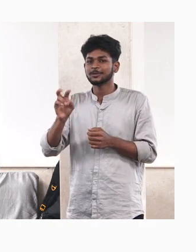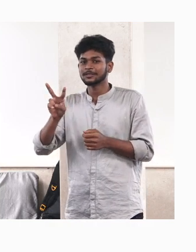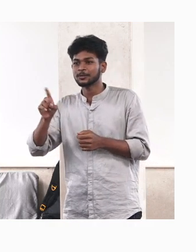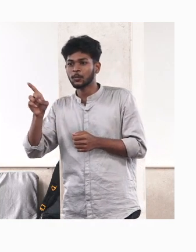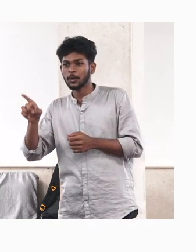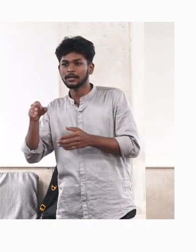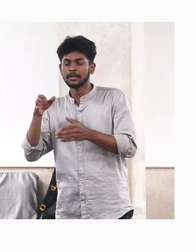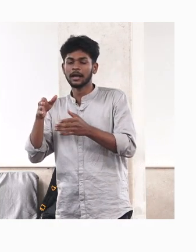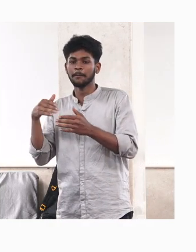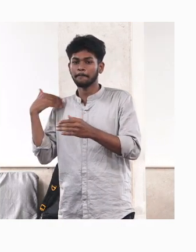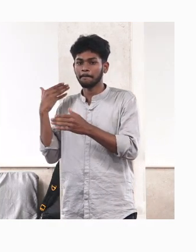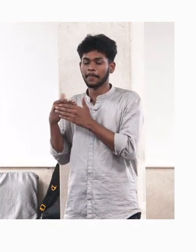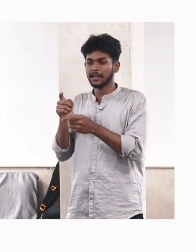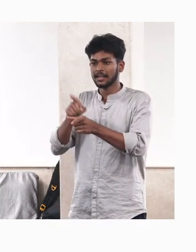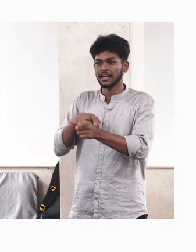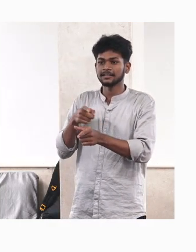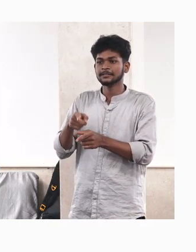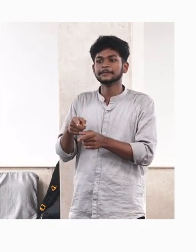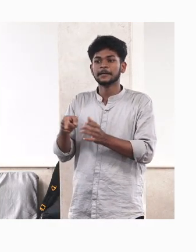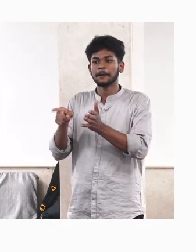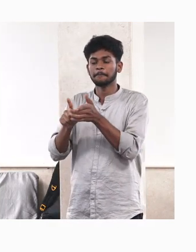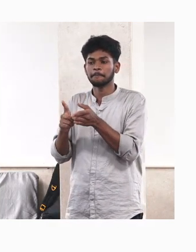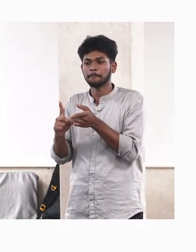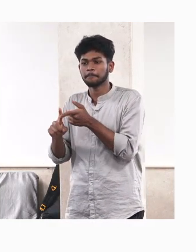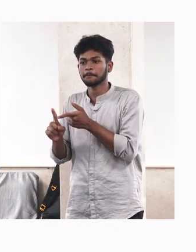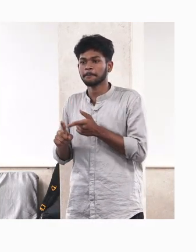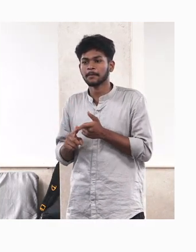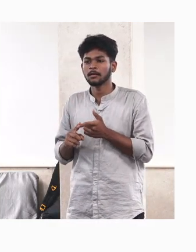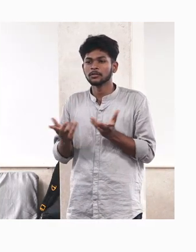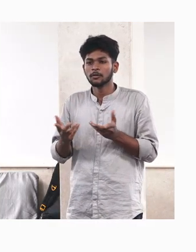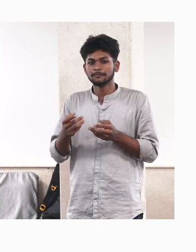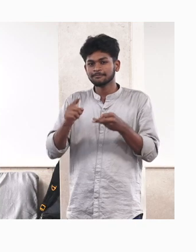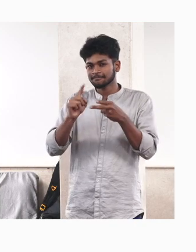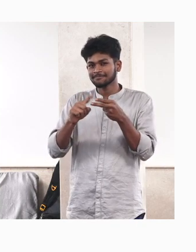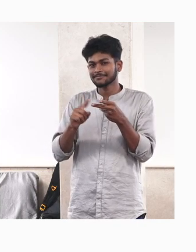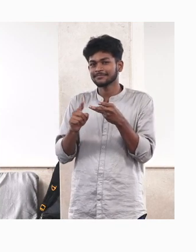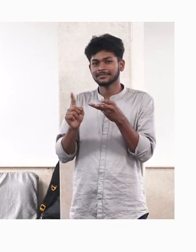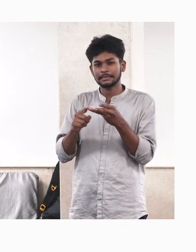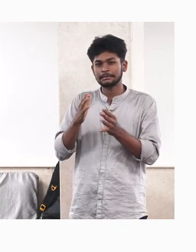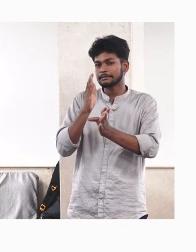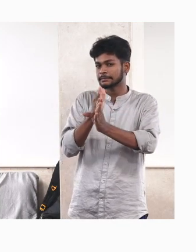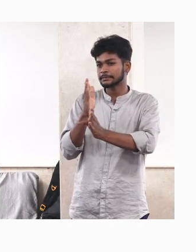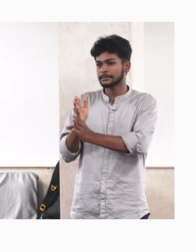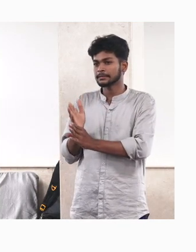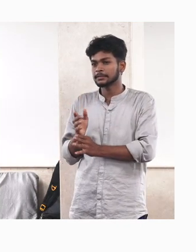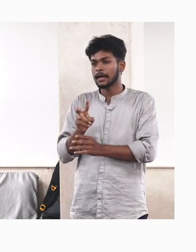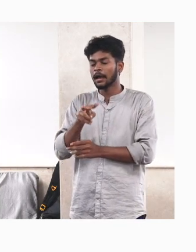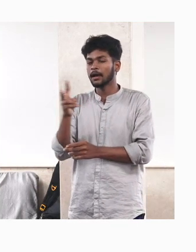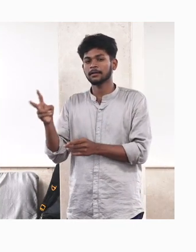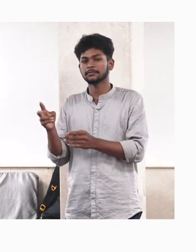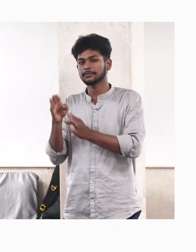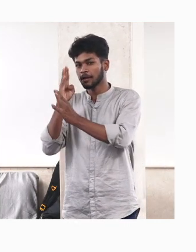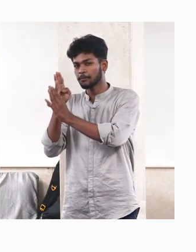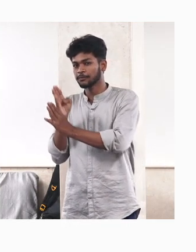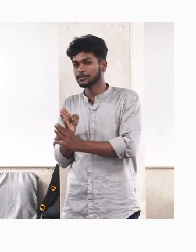so quite recent. This because these three approaches and the other best approaches have something